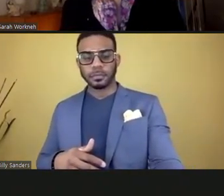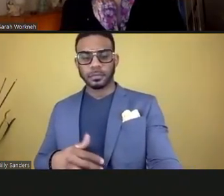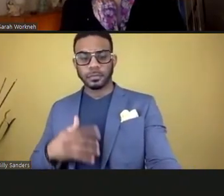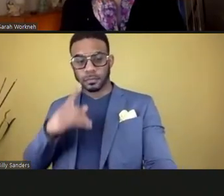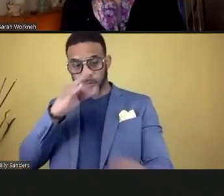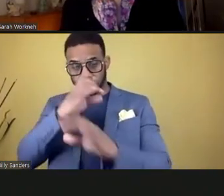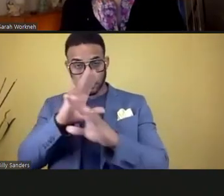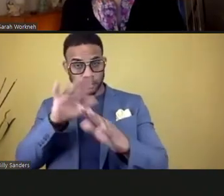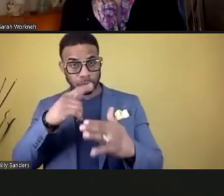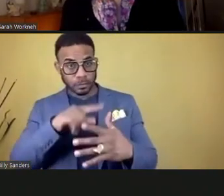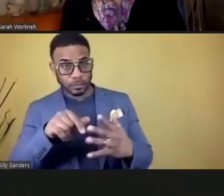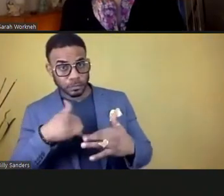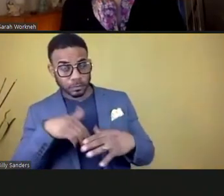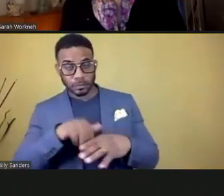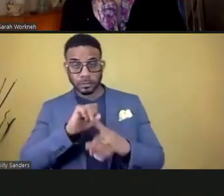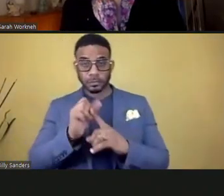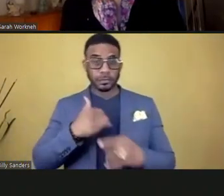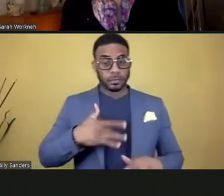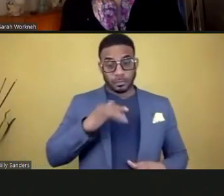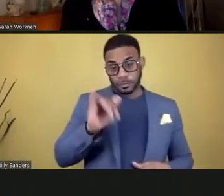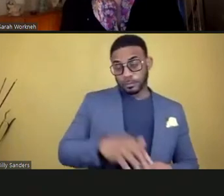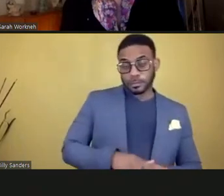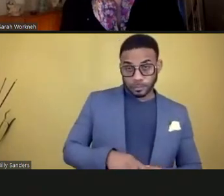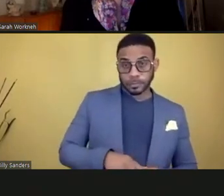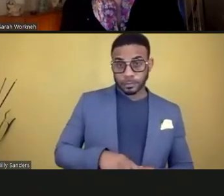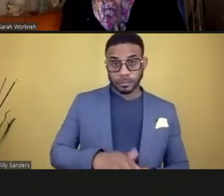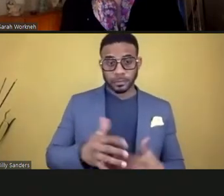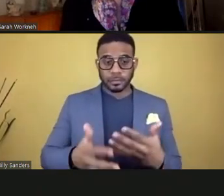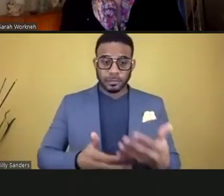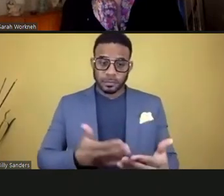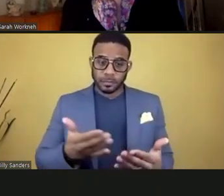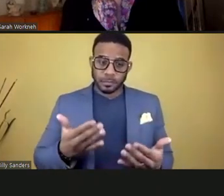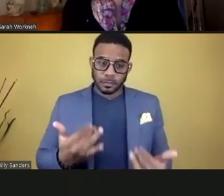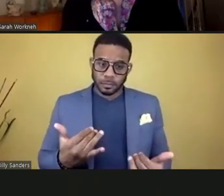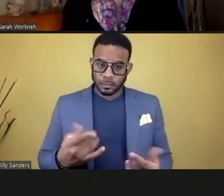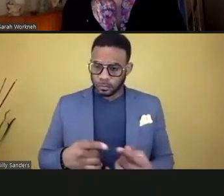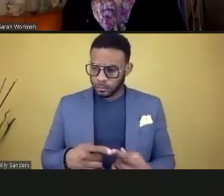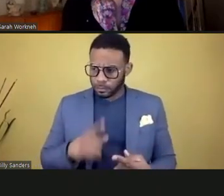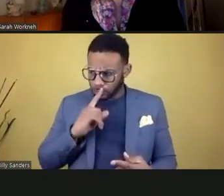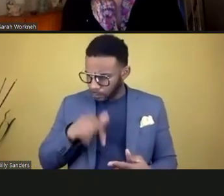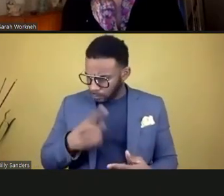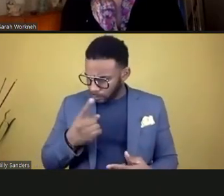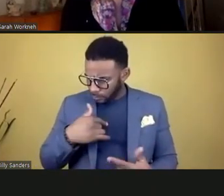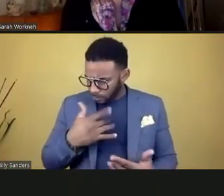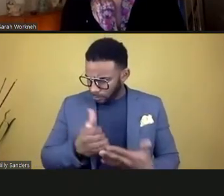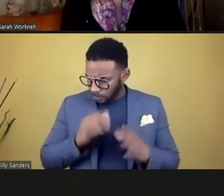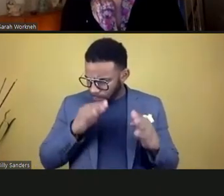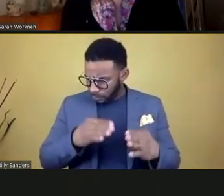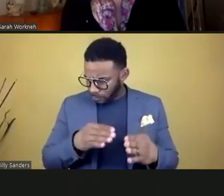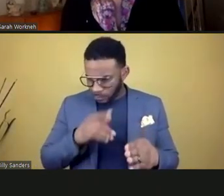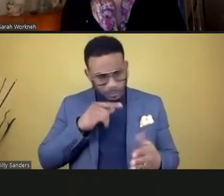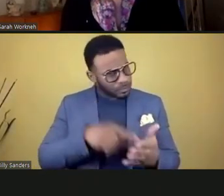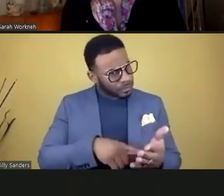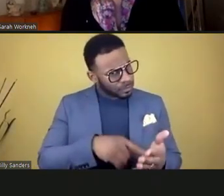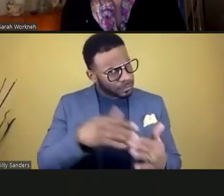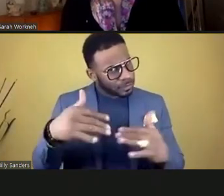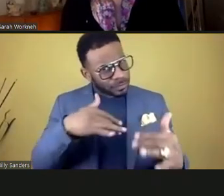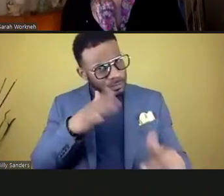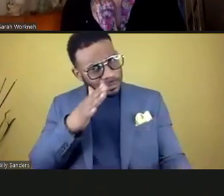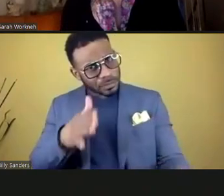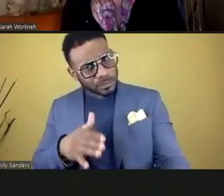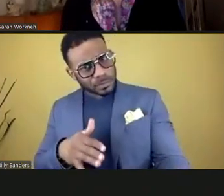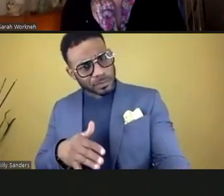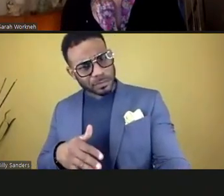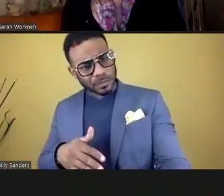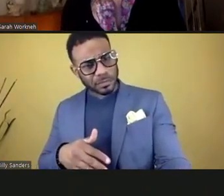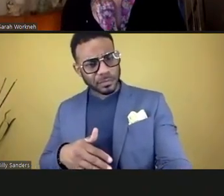been in a situation where we felt that, this sort of urgency to, is this the one I'm going to focus on? Is this the battle I'm going to, you